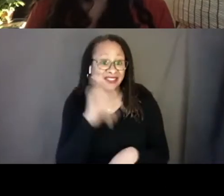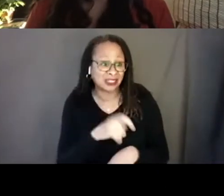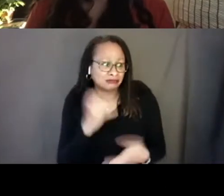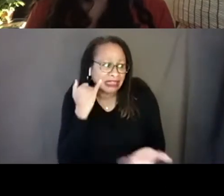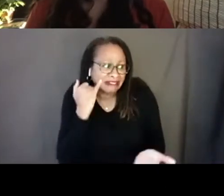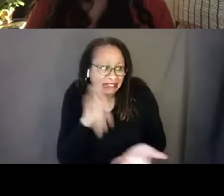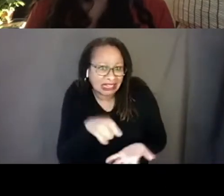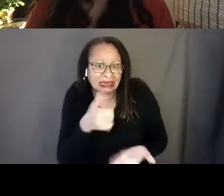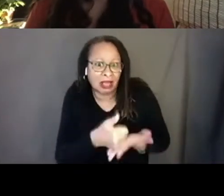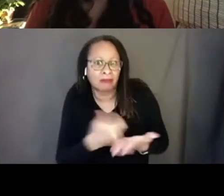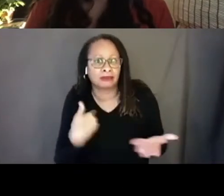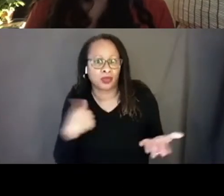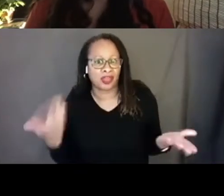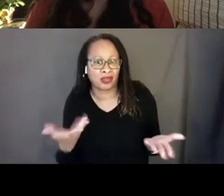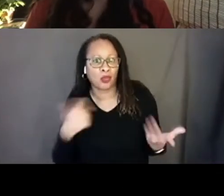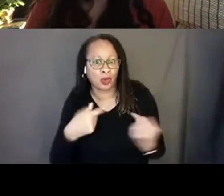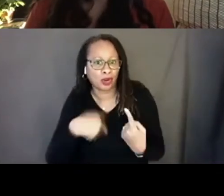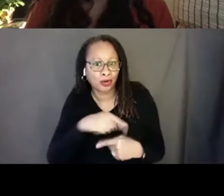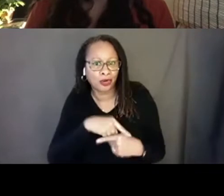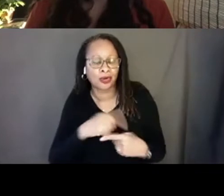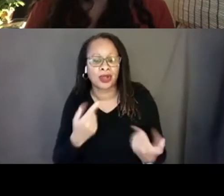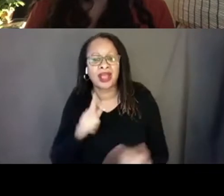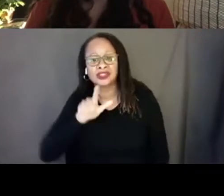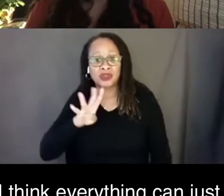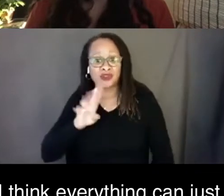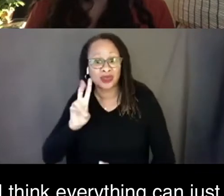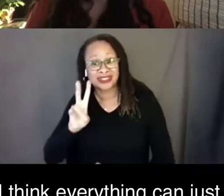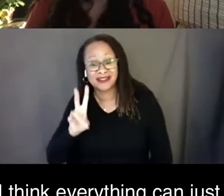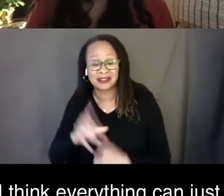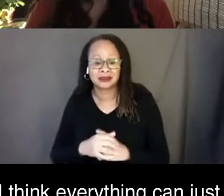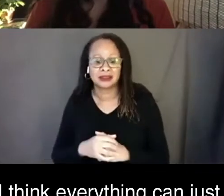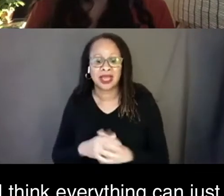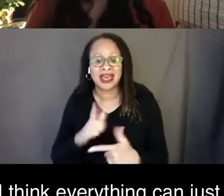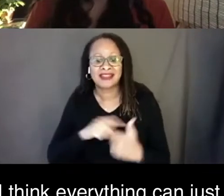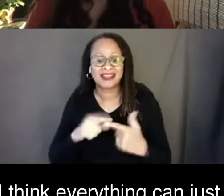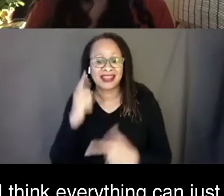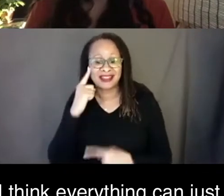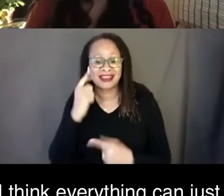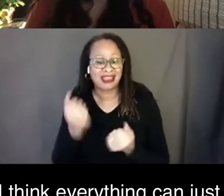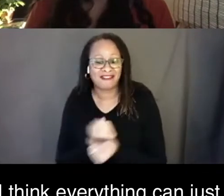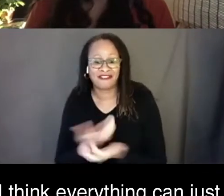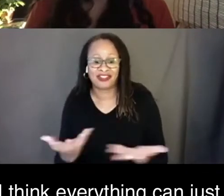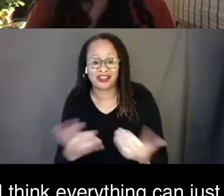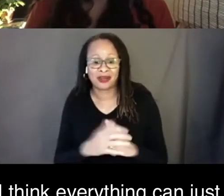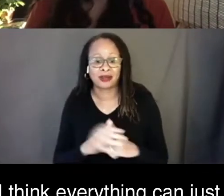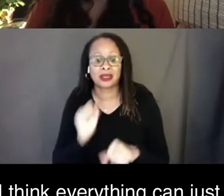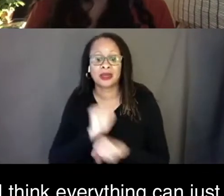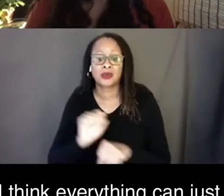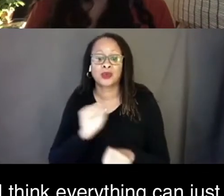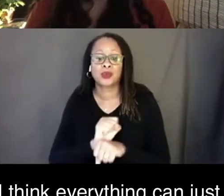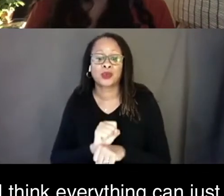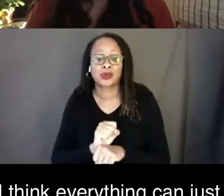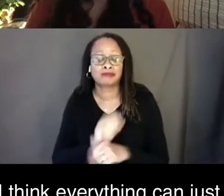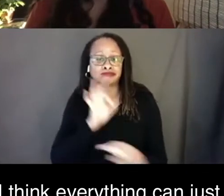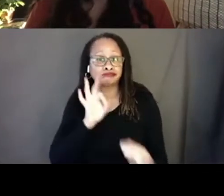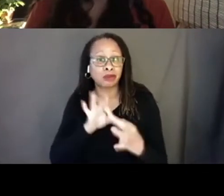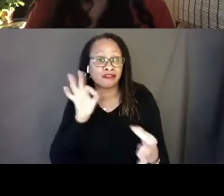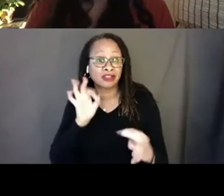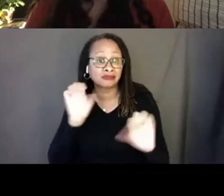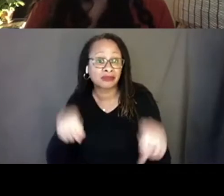obviously we're around her 24/7, but then I think everything can just, you know, work just perfectly. I